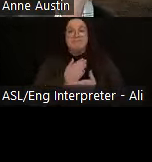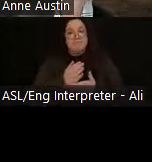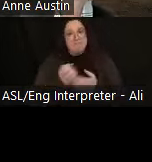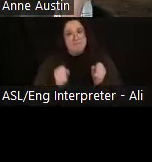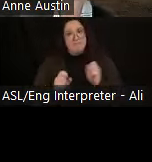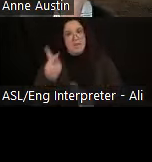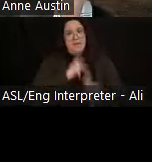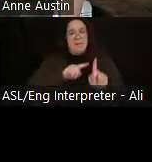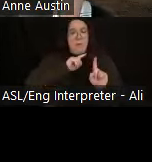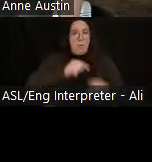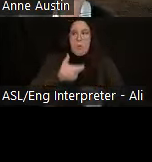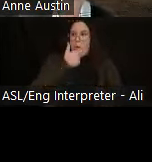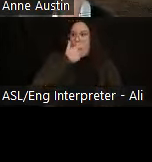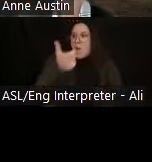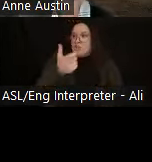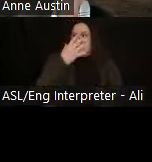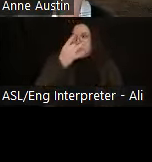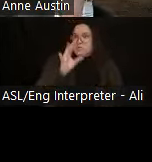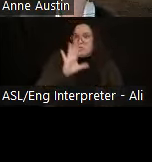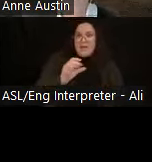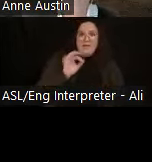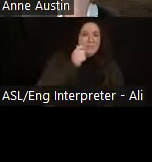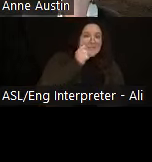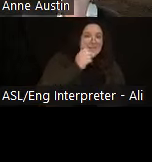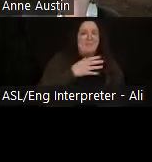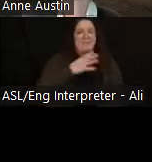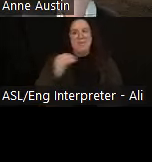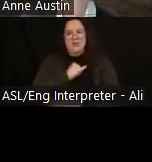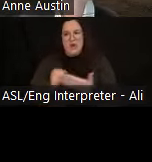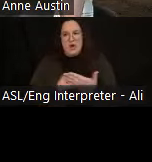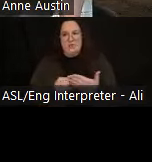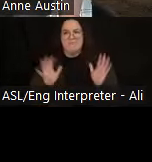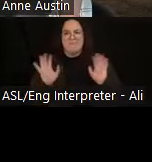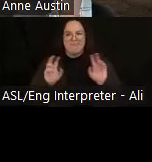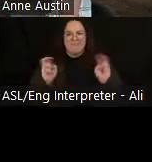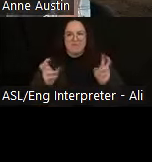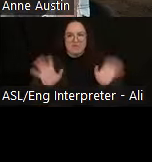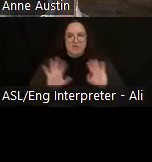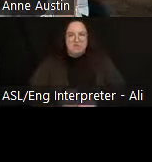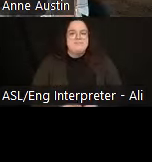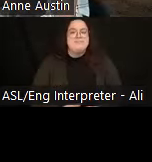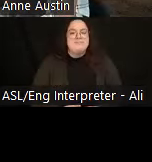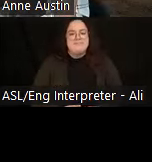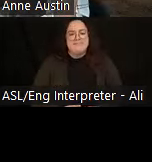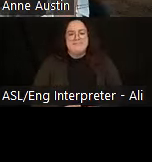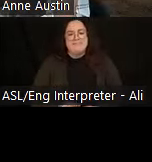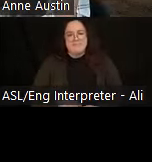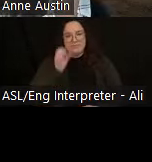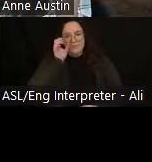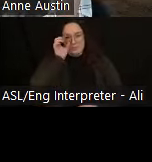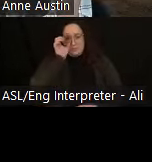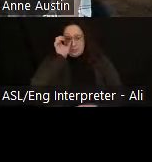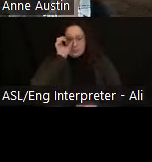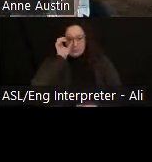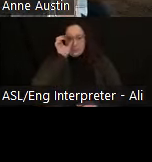came to see them were interested in the flesh as much as the art," end quote. Indeed,